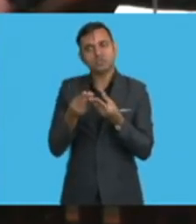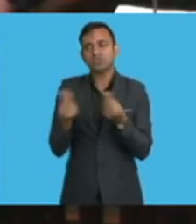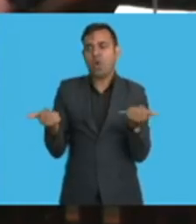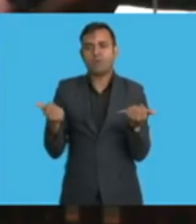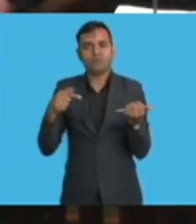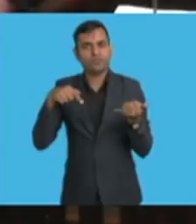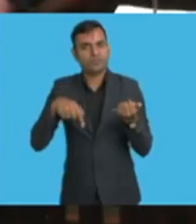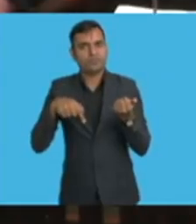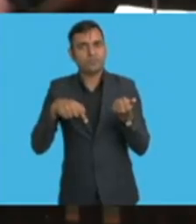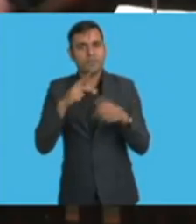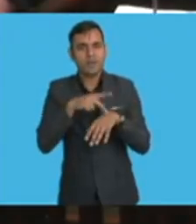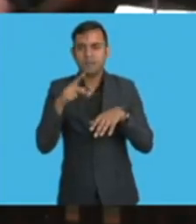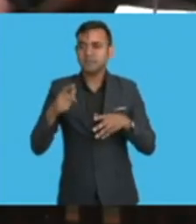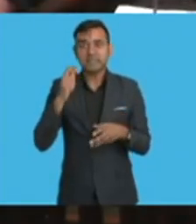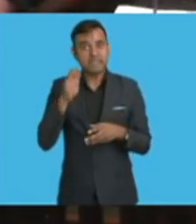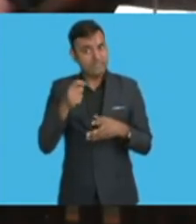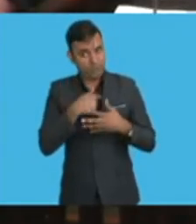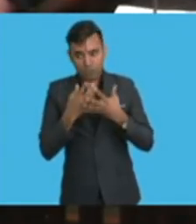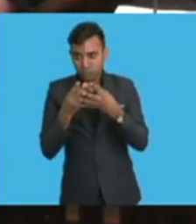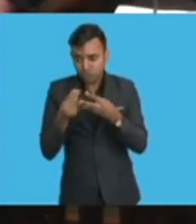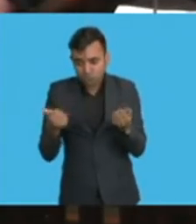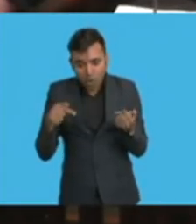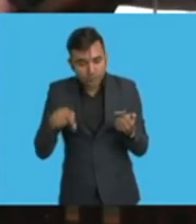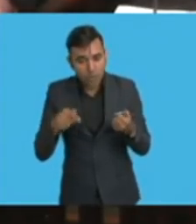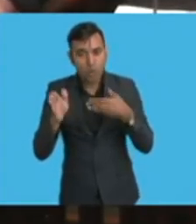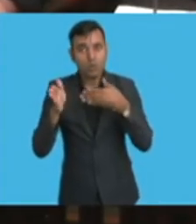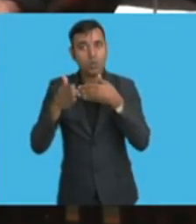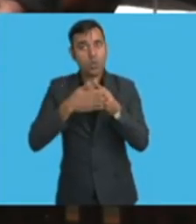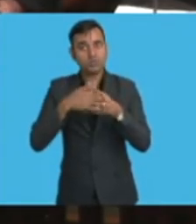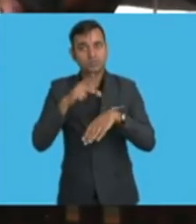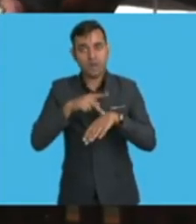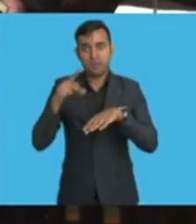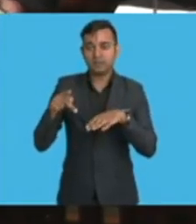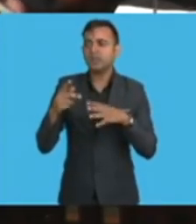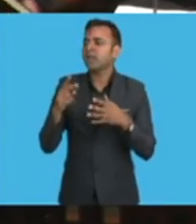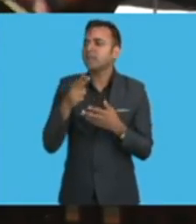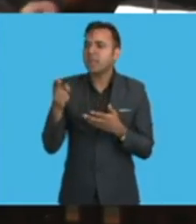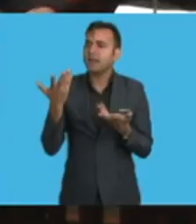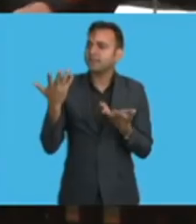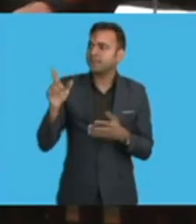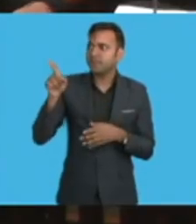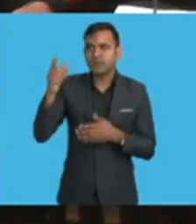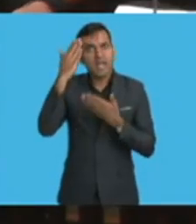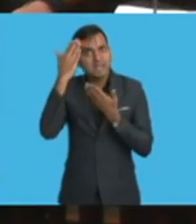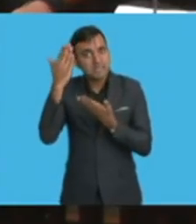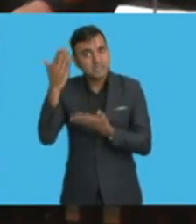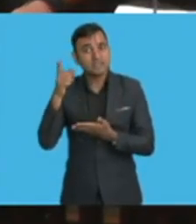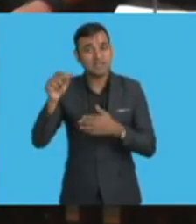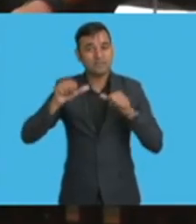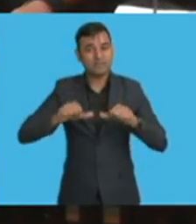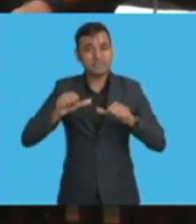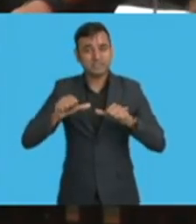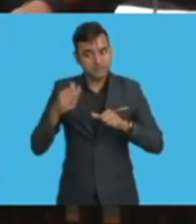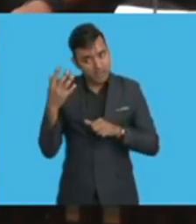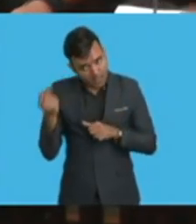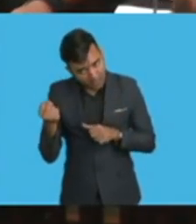If we dissolve Parliament and the current term of His Excellency the President still there, and